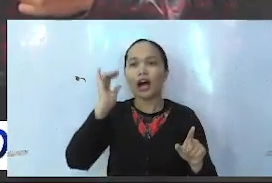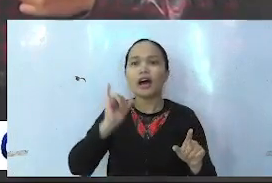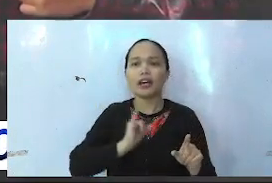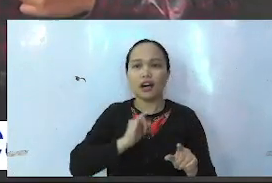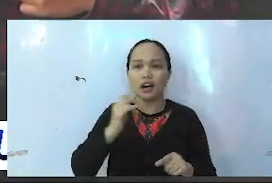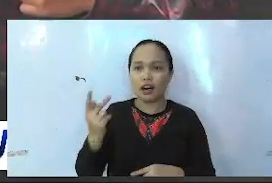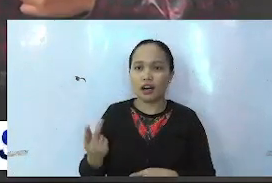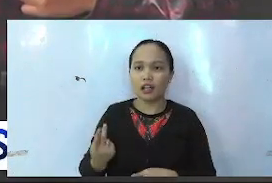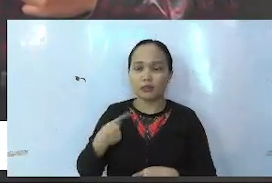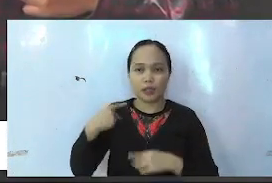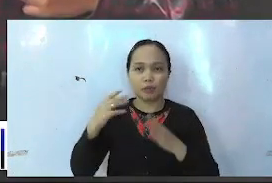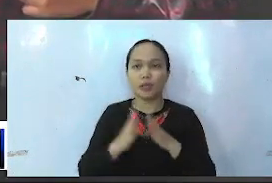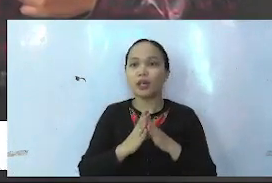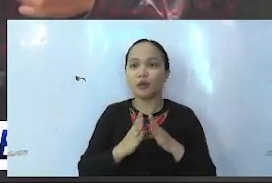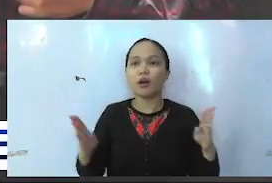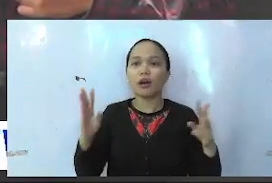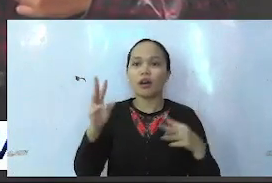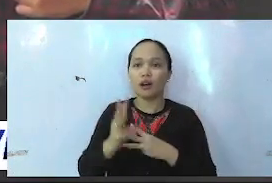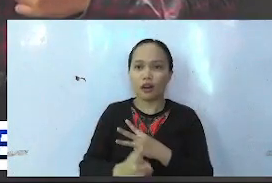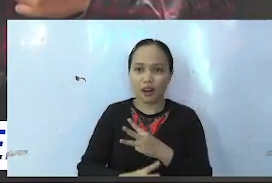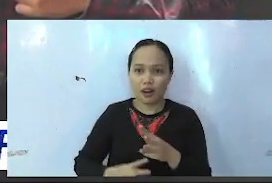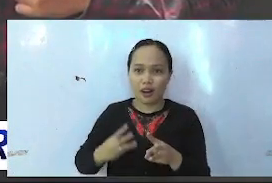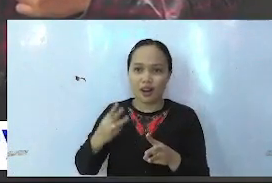what I want. It's a big, big